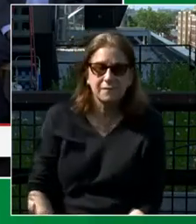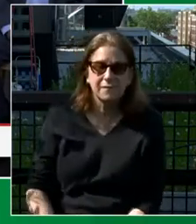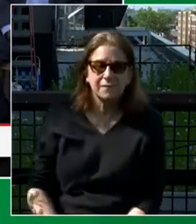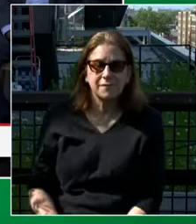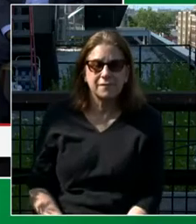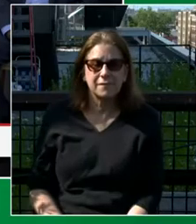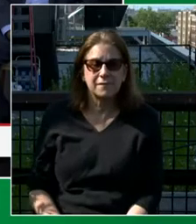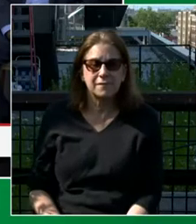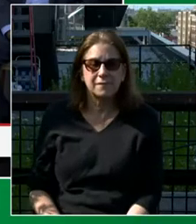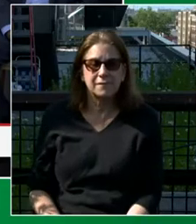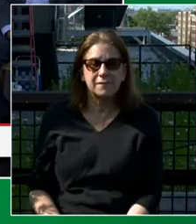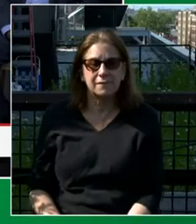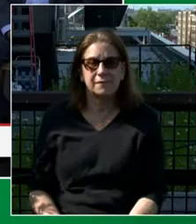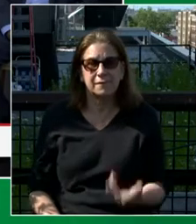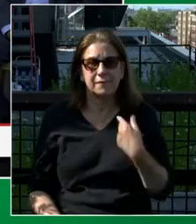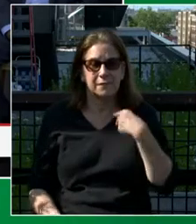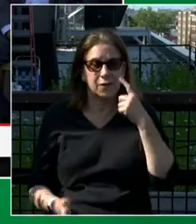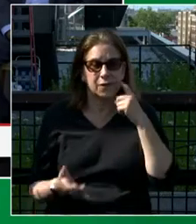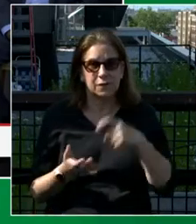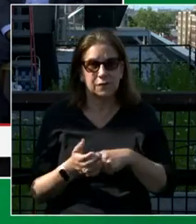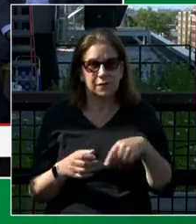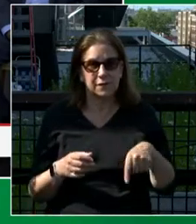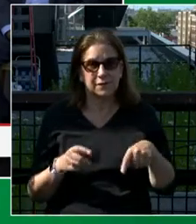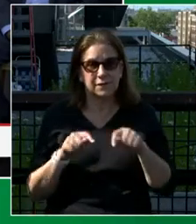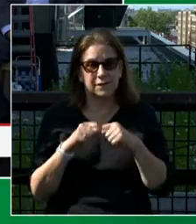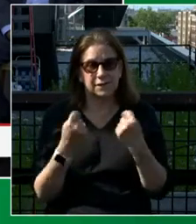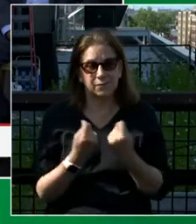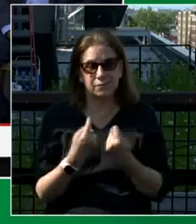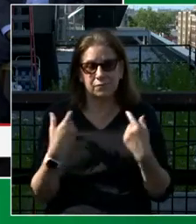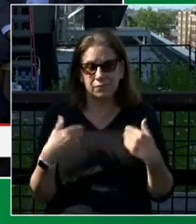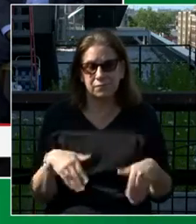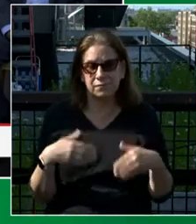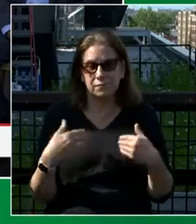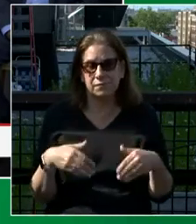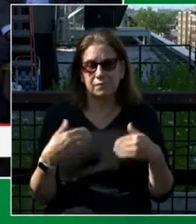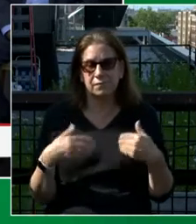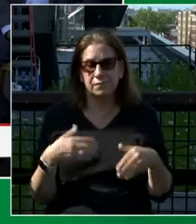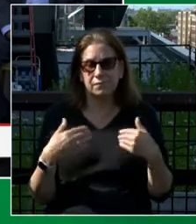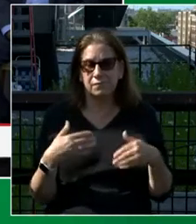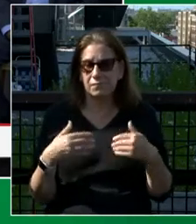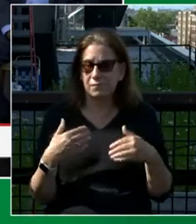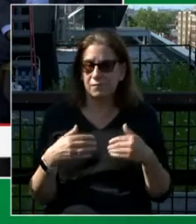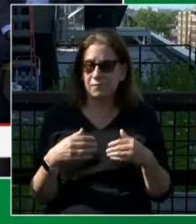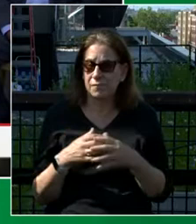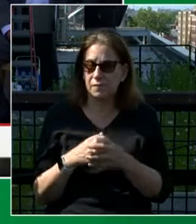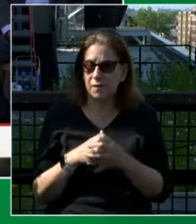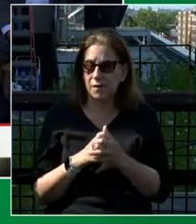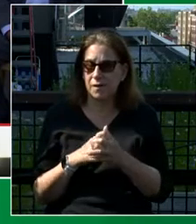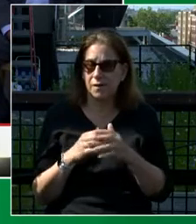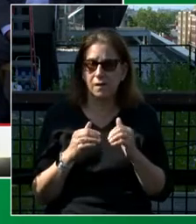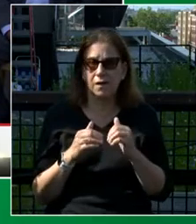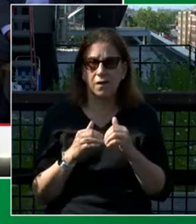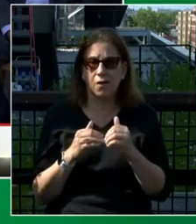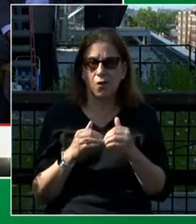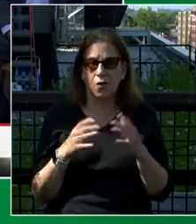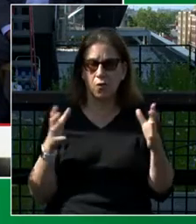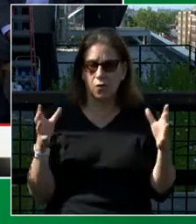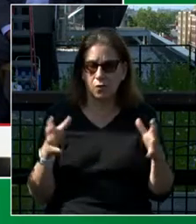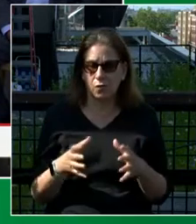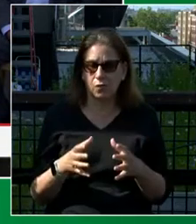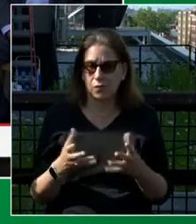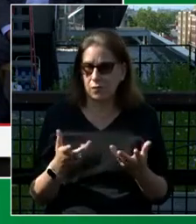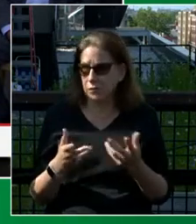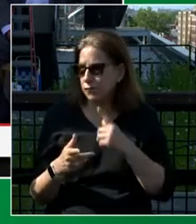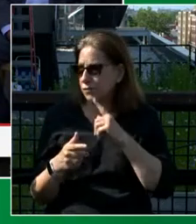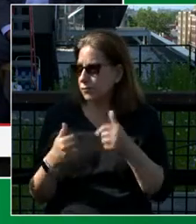do that when you're remote, although Samangla is excellent at keeping the team together. So how do you all do that? How do you how have you sort